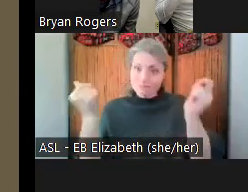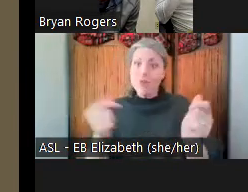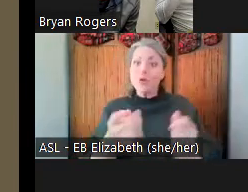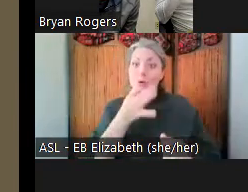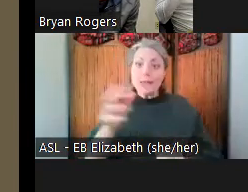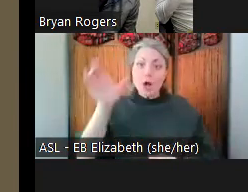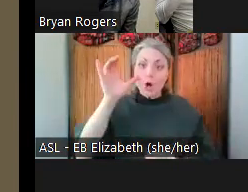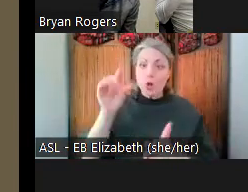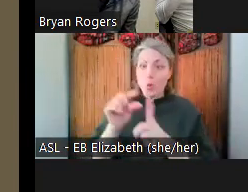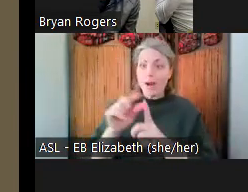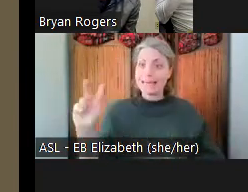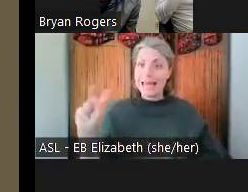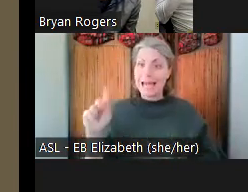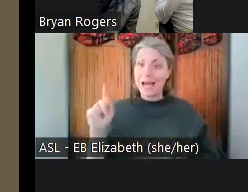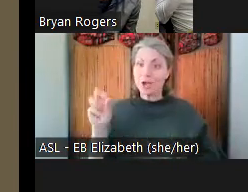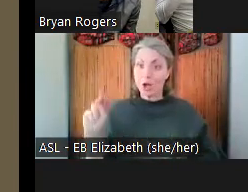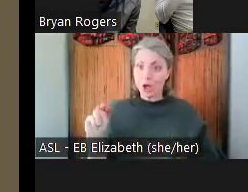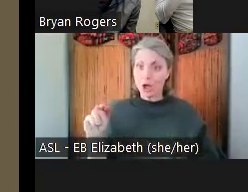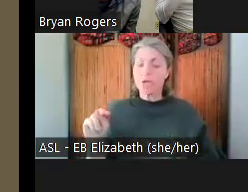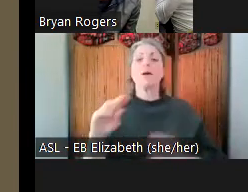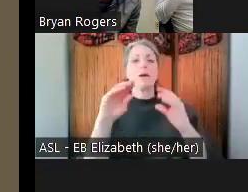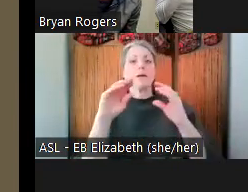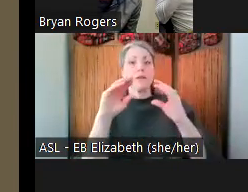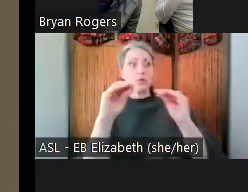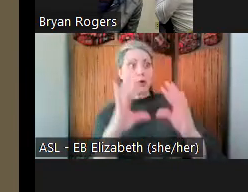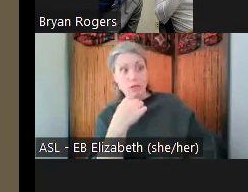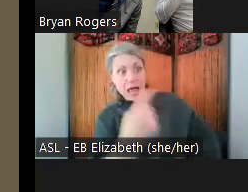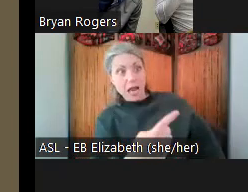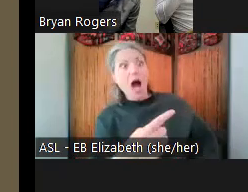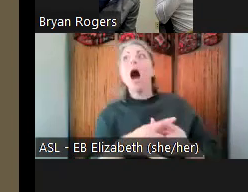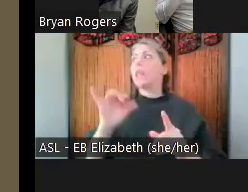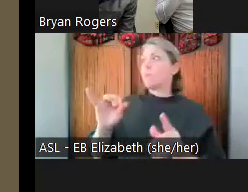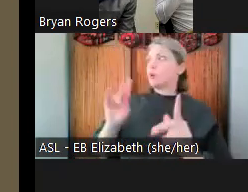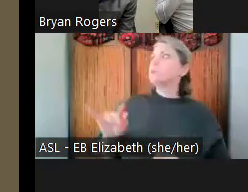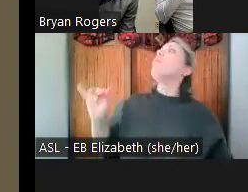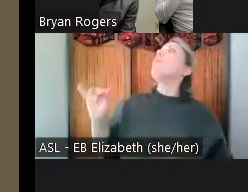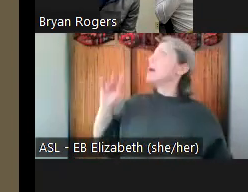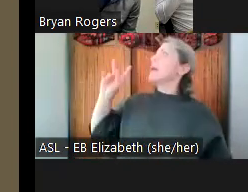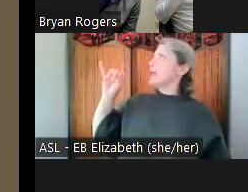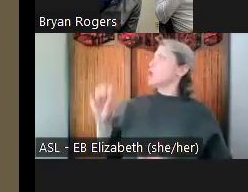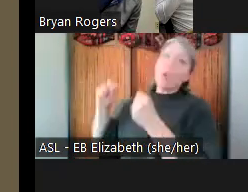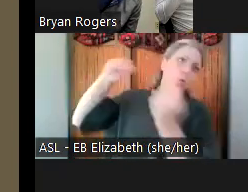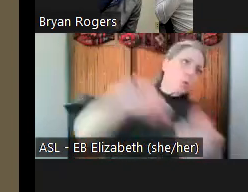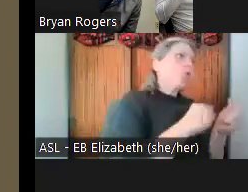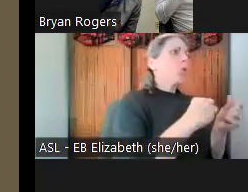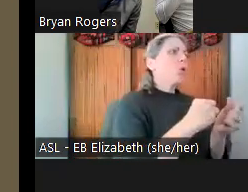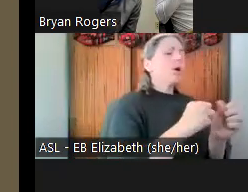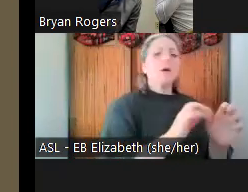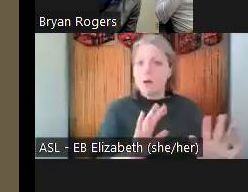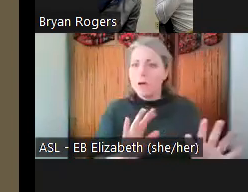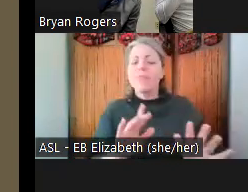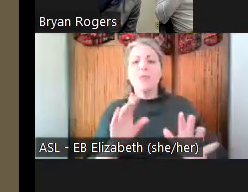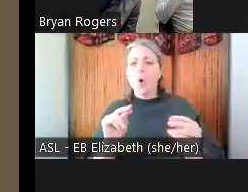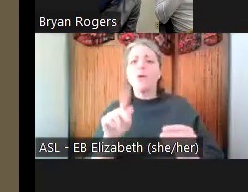lesson learned by one of our instructors and how sensitive it can be. Other examples, sometimes you have someone